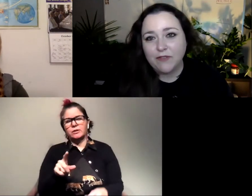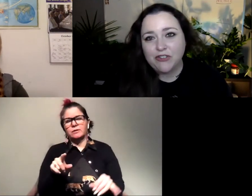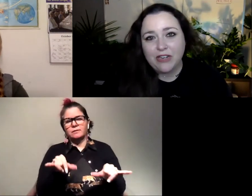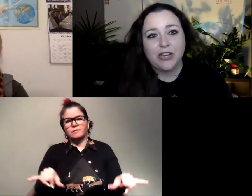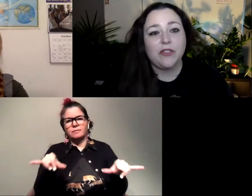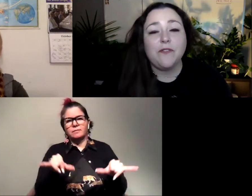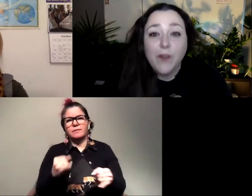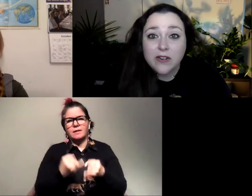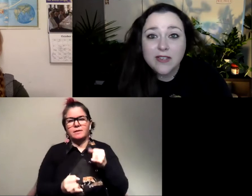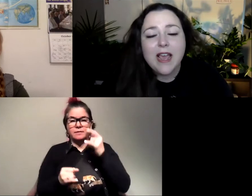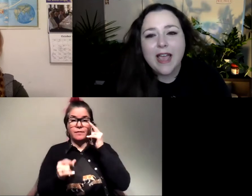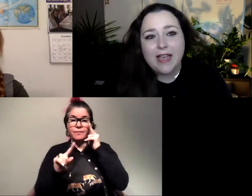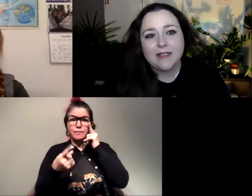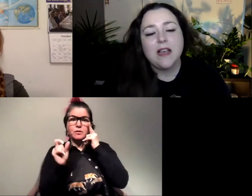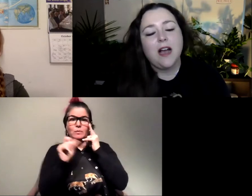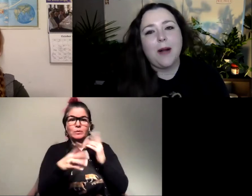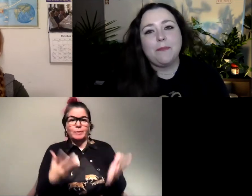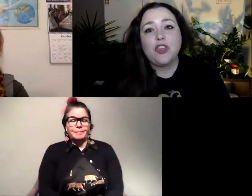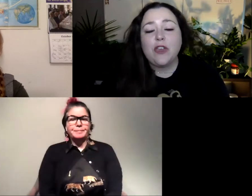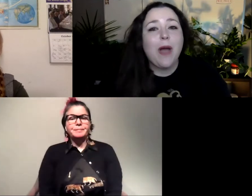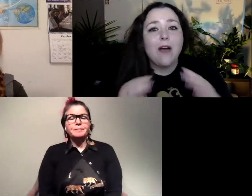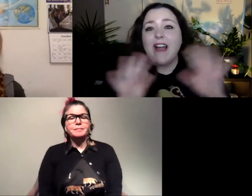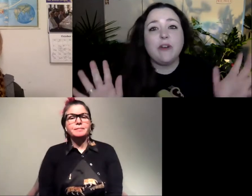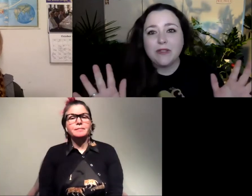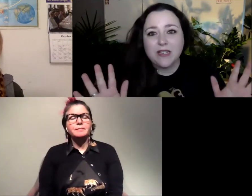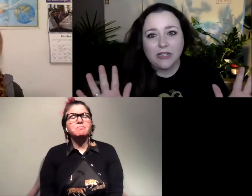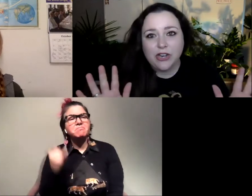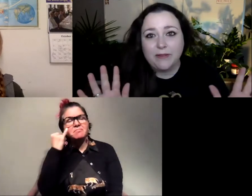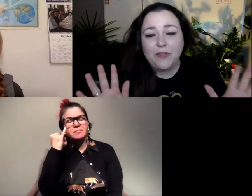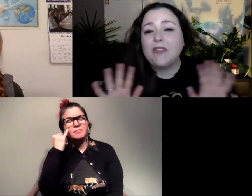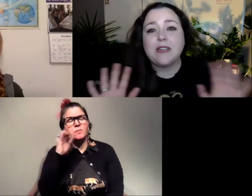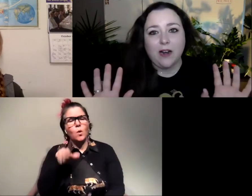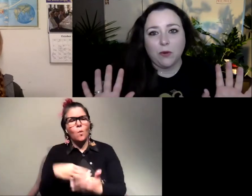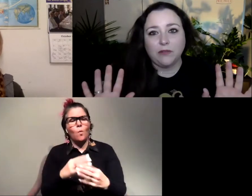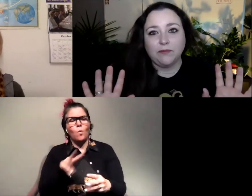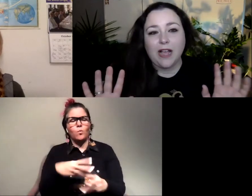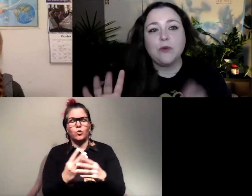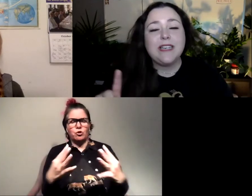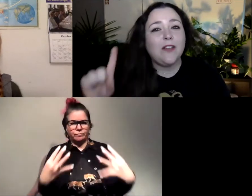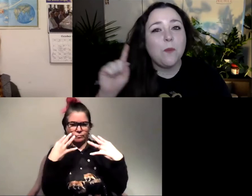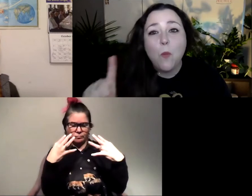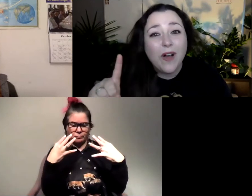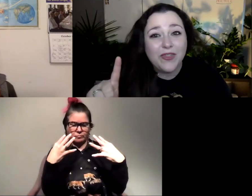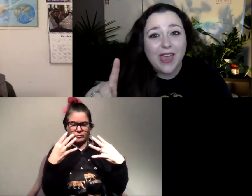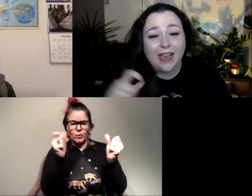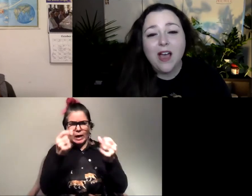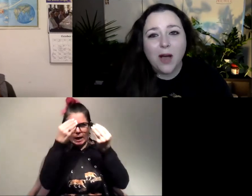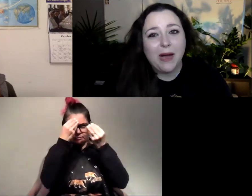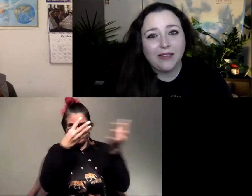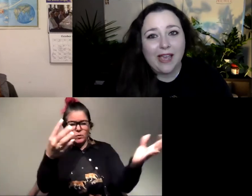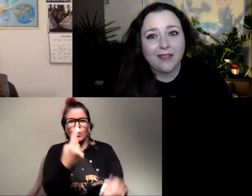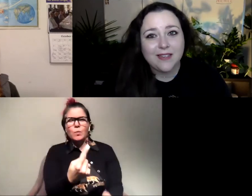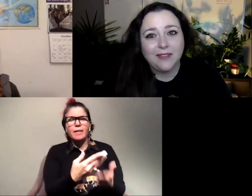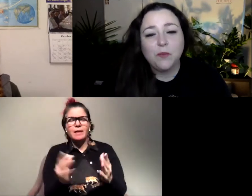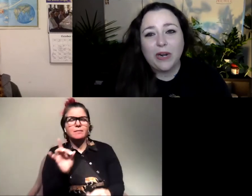end of each session. The first is, you have everyone's attention in the entire world, and you can tell them one thing